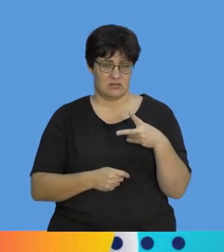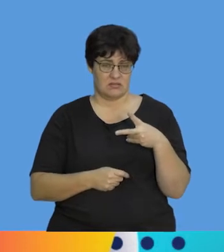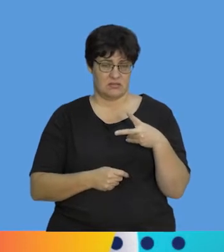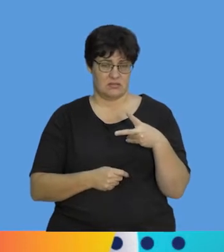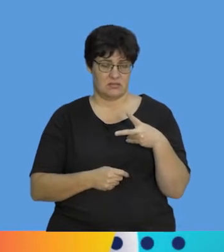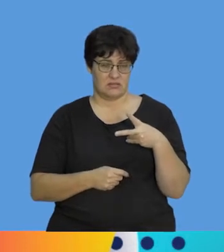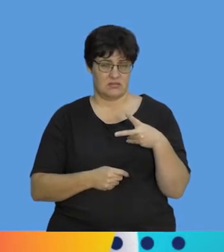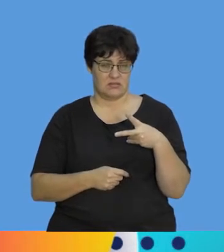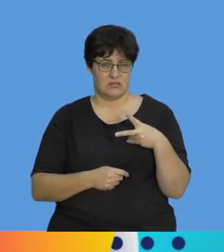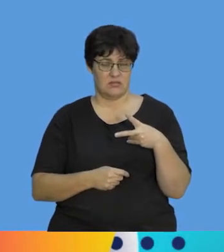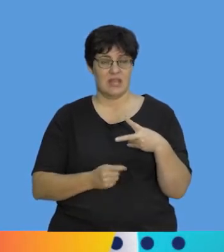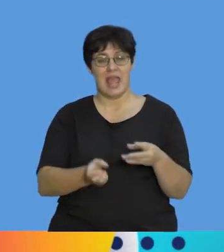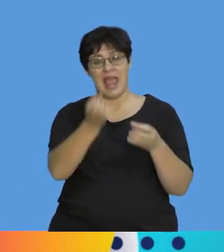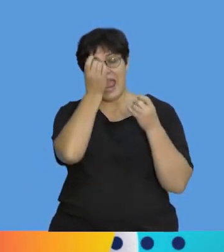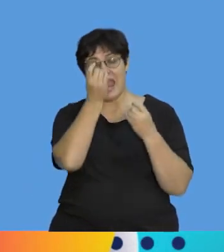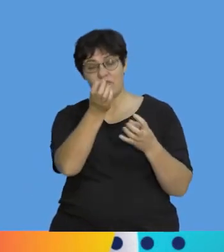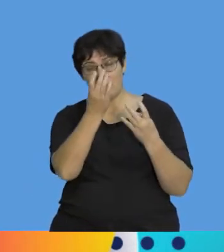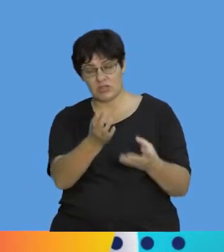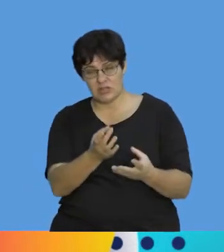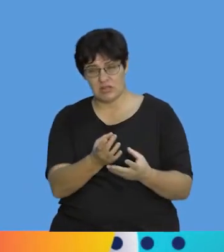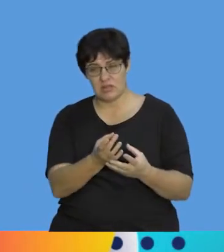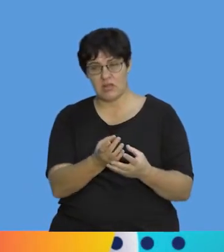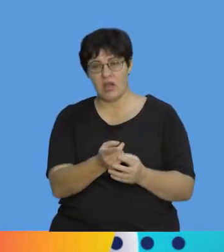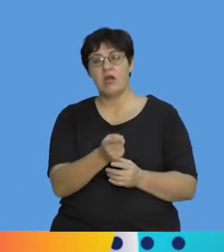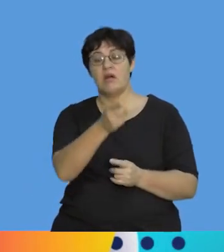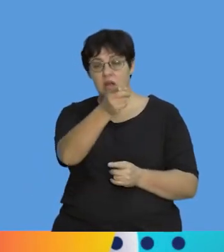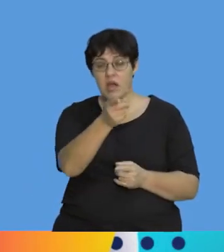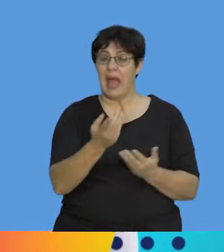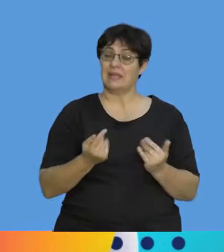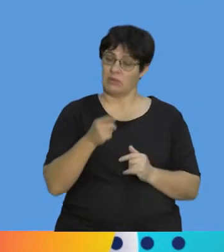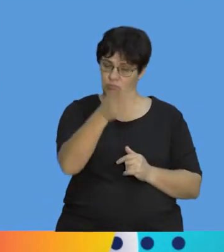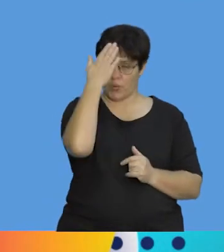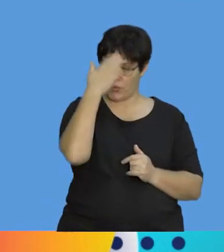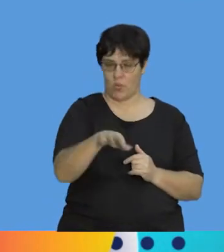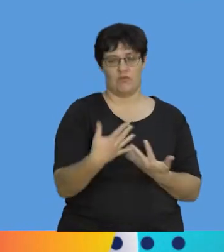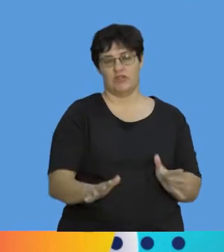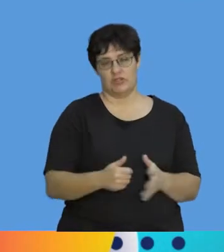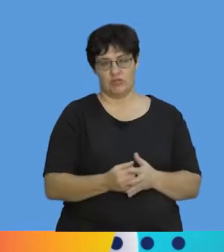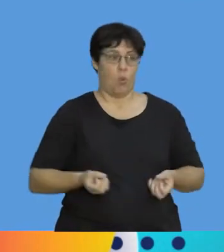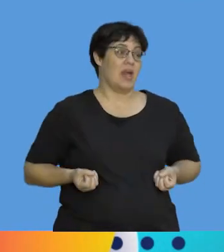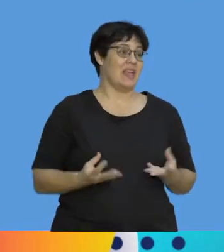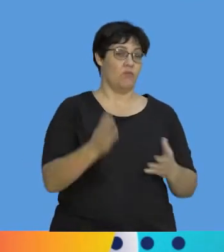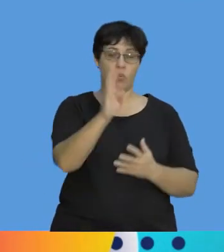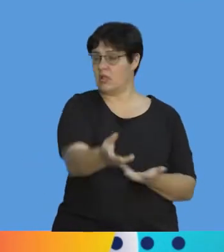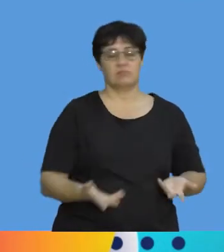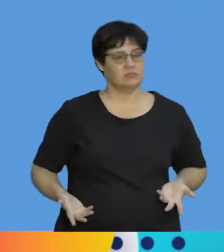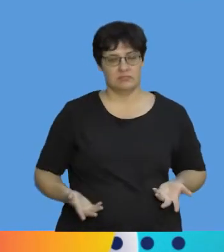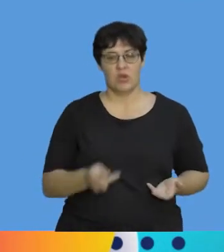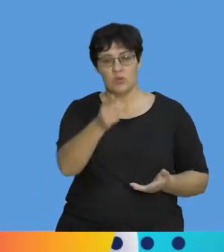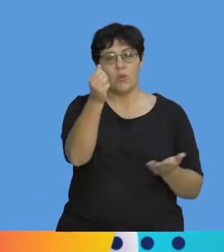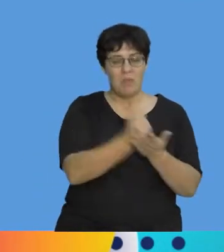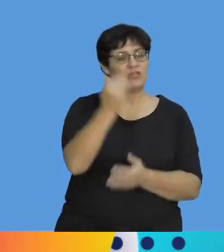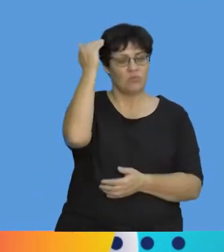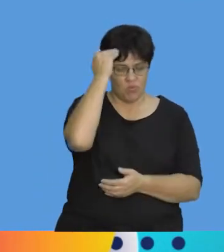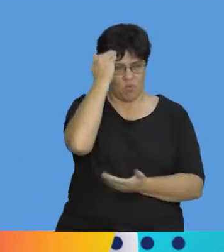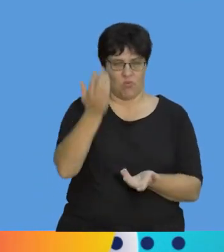are pieces of information that they expect that you know. They're not going to give it to you. It's